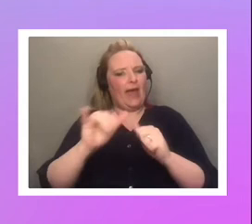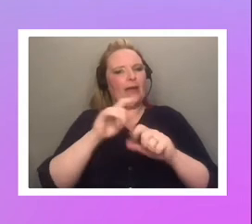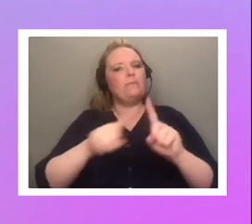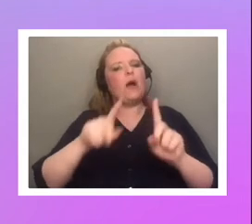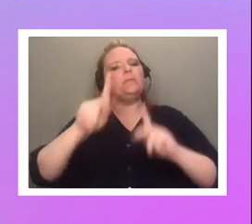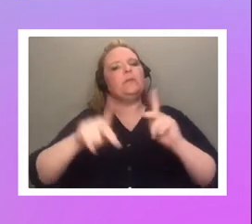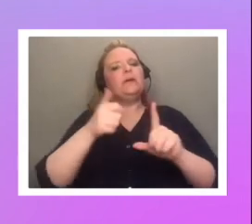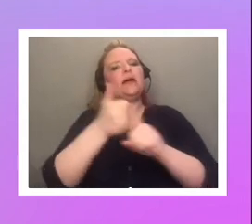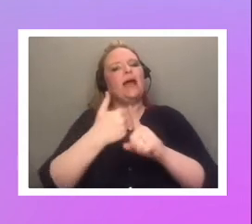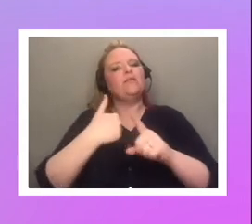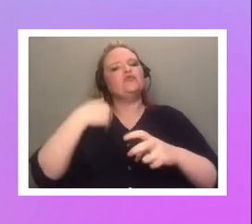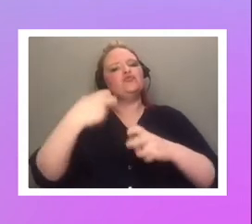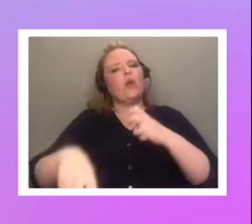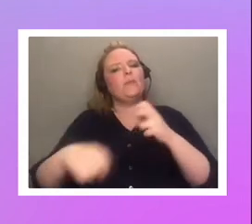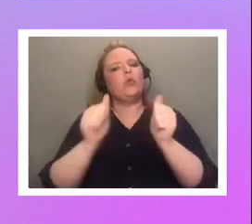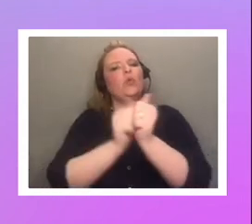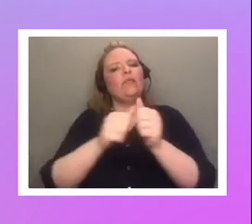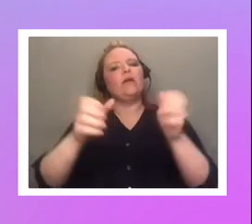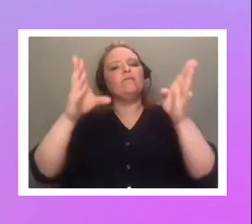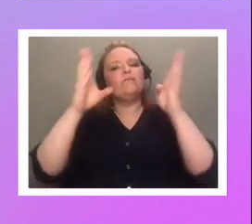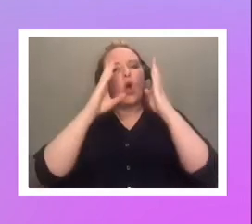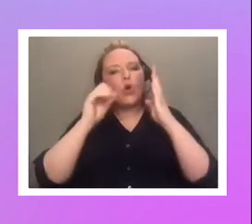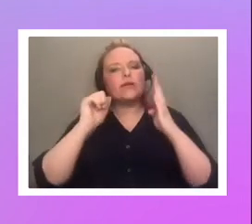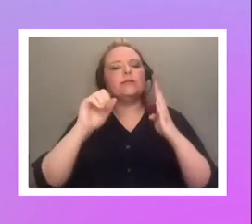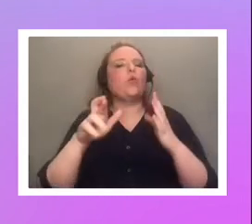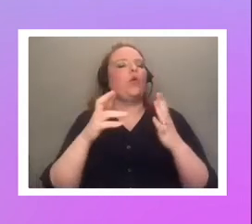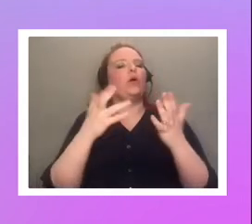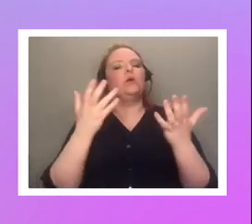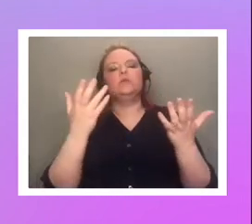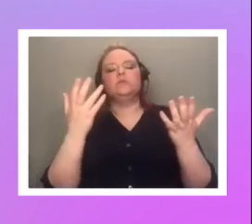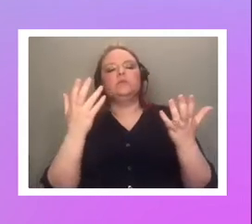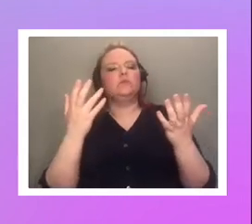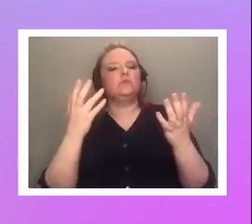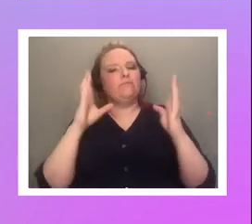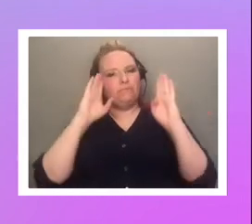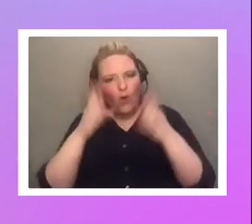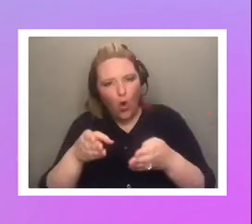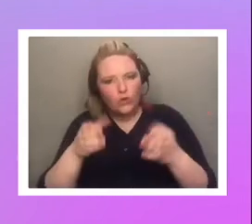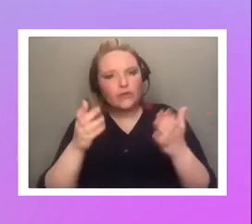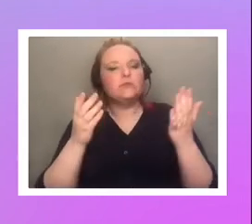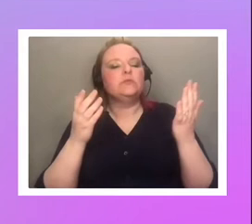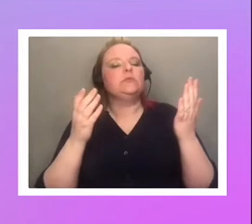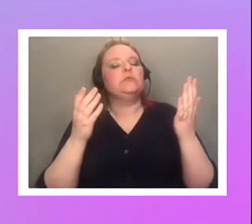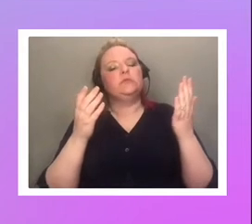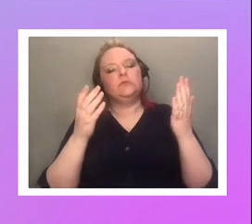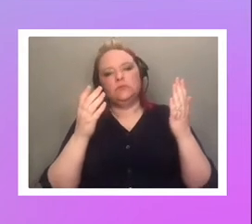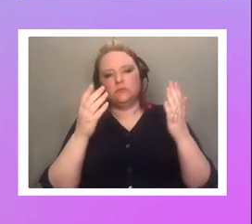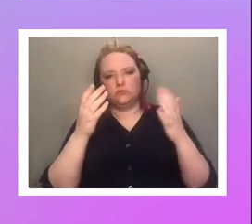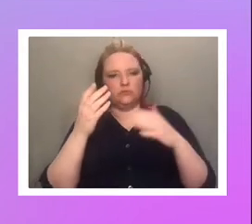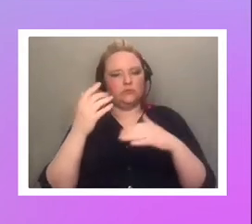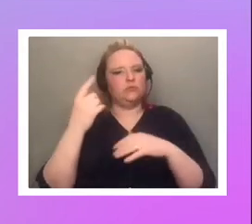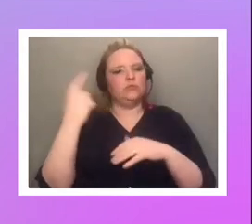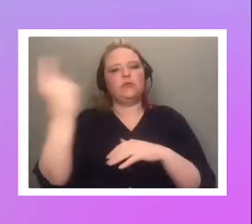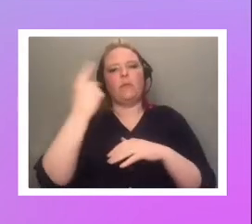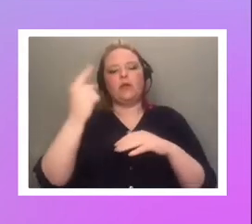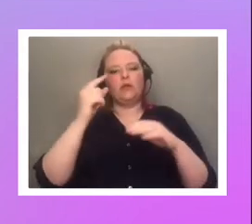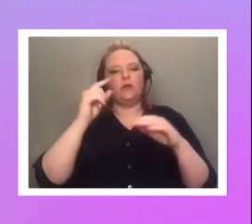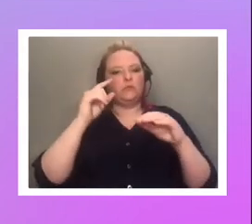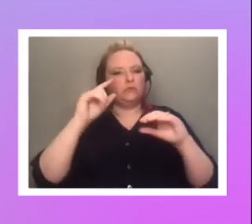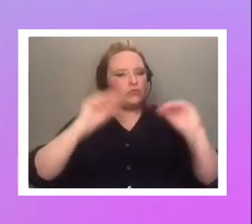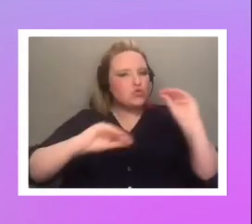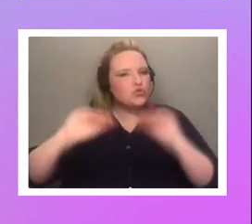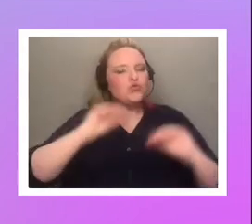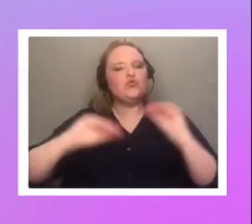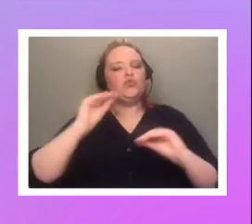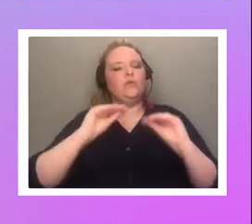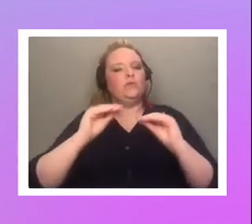difficulty with focus or attention, you know, any of that type of situation where something constantly animating next to a thing